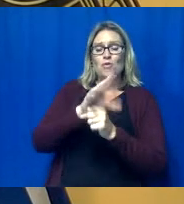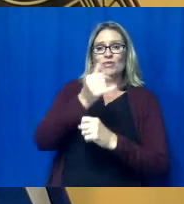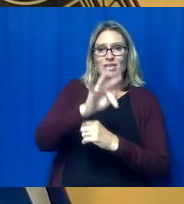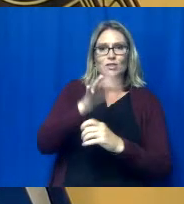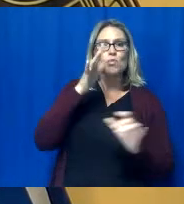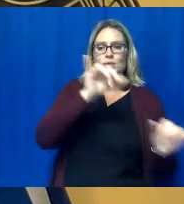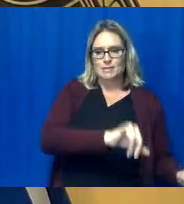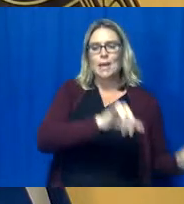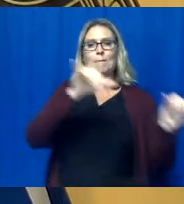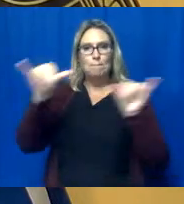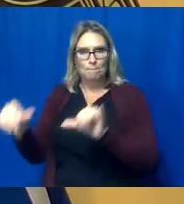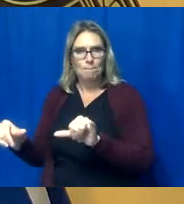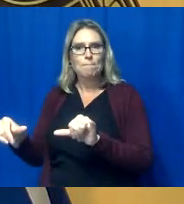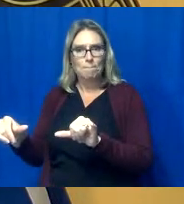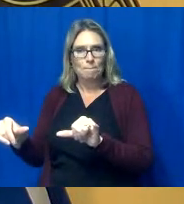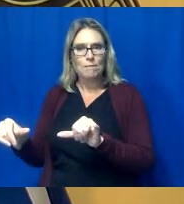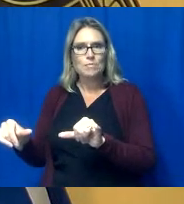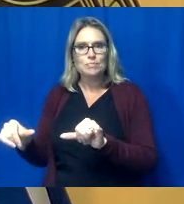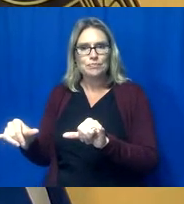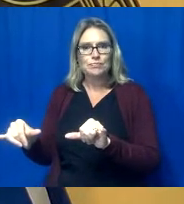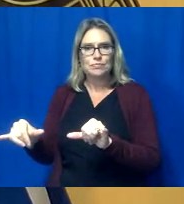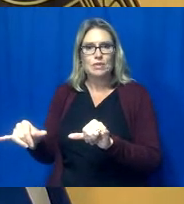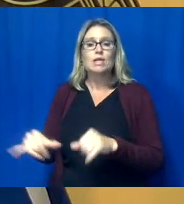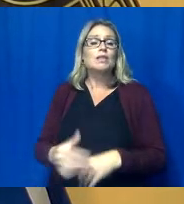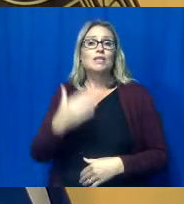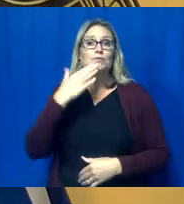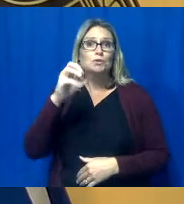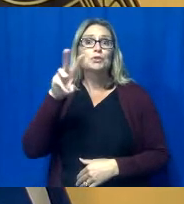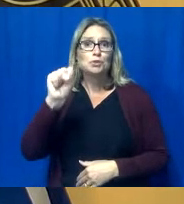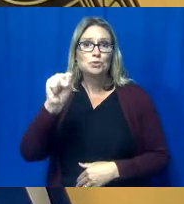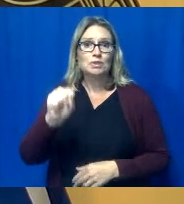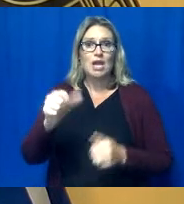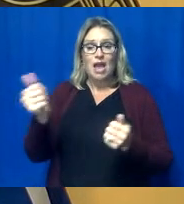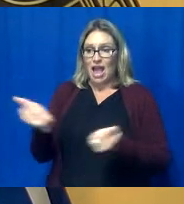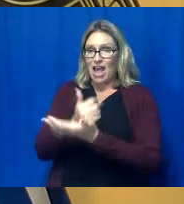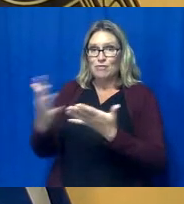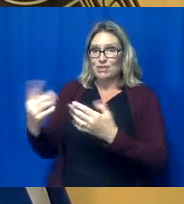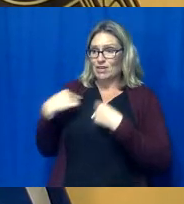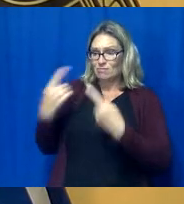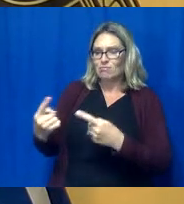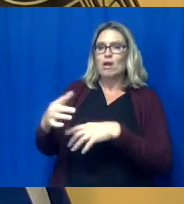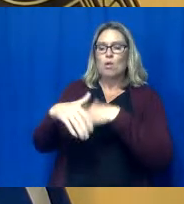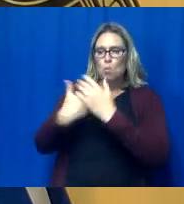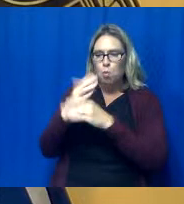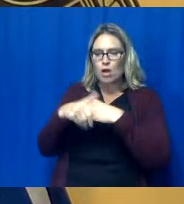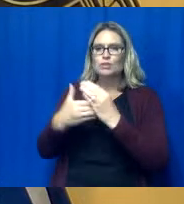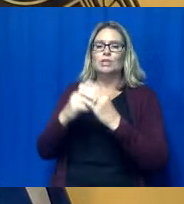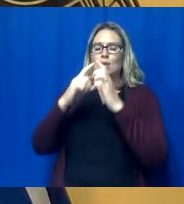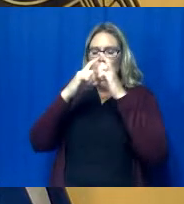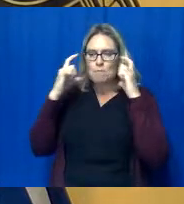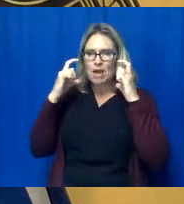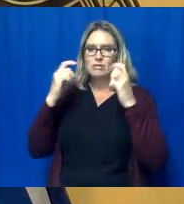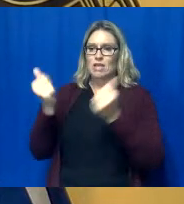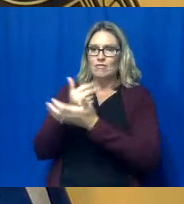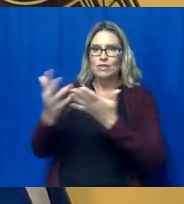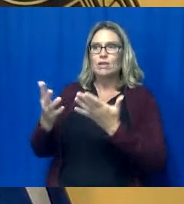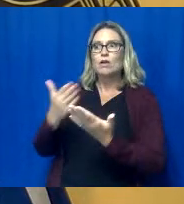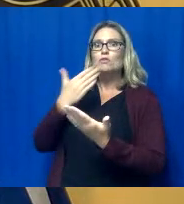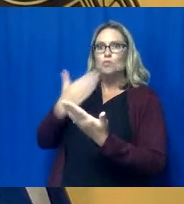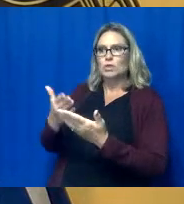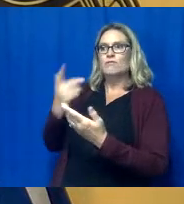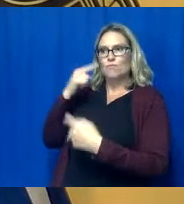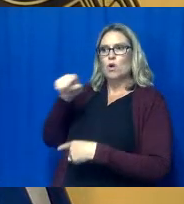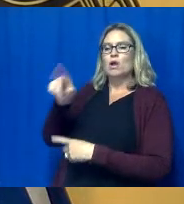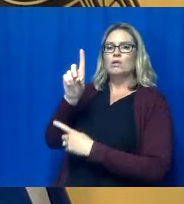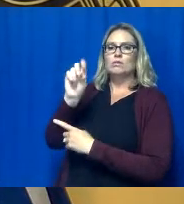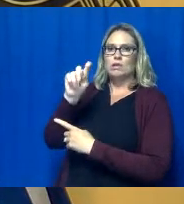This is really good news. Everything we did before and did so effectively works for this virus. We